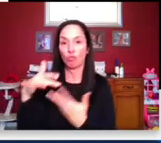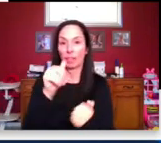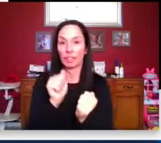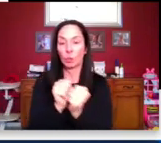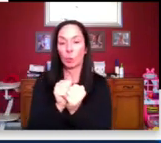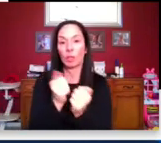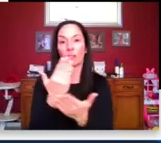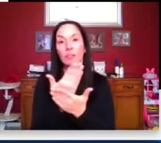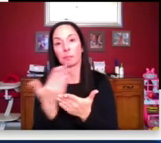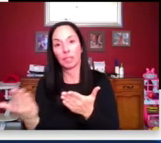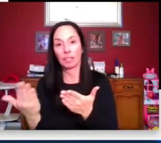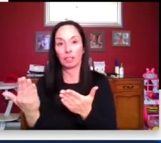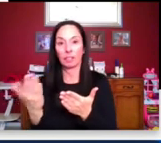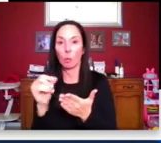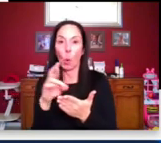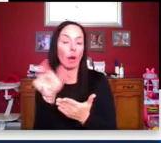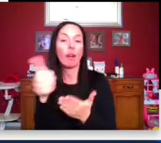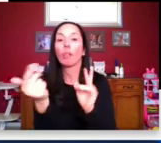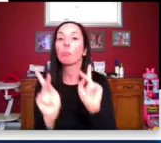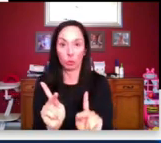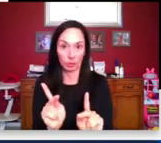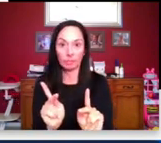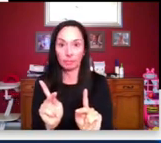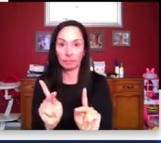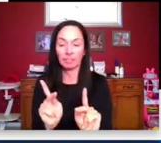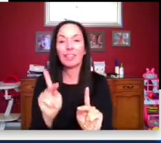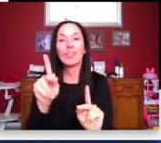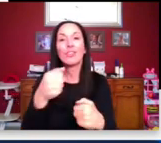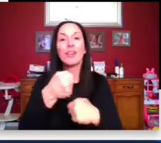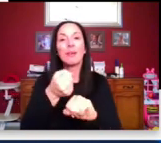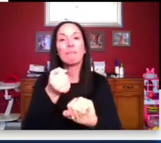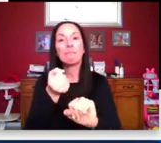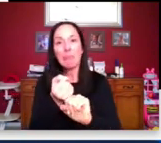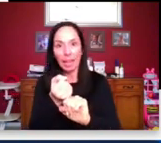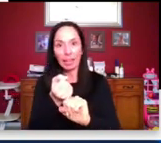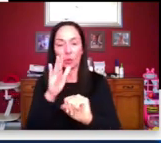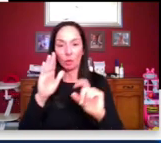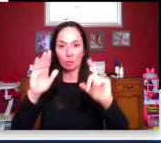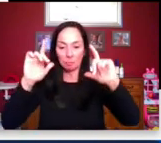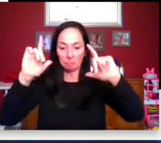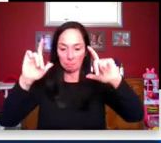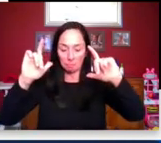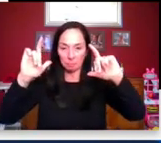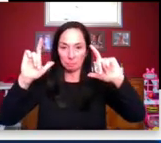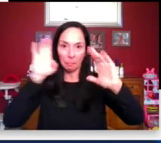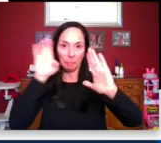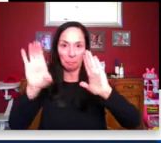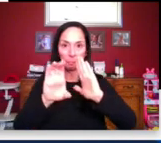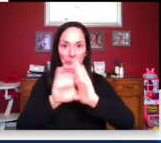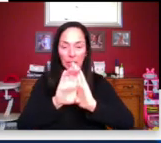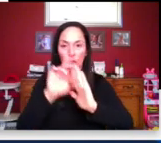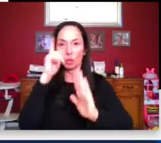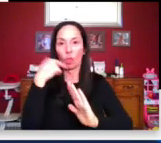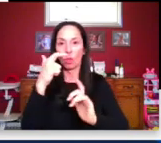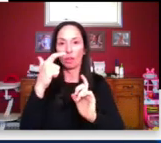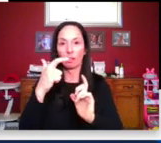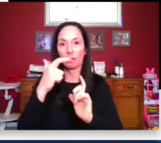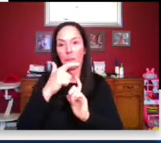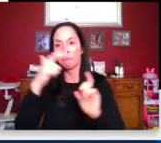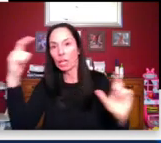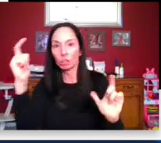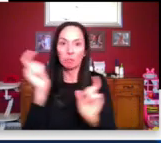an object or another person. You are going to make in your photograph the people or objects seem larger or smaller than they